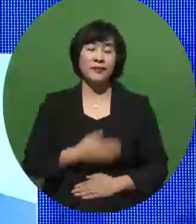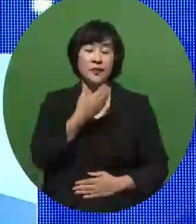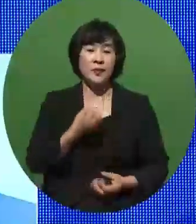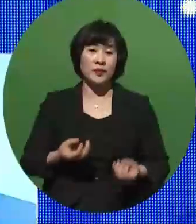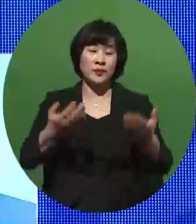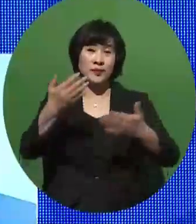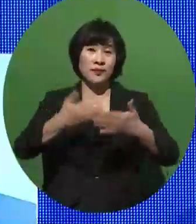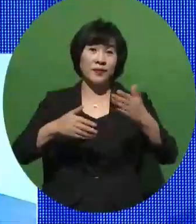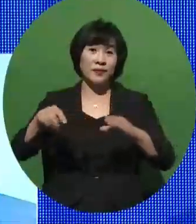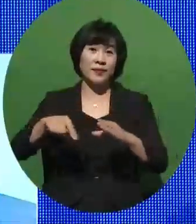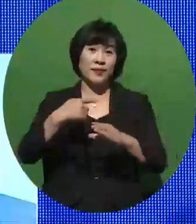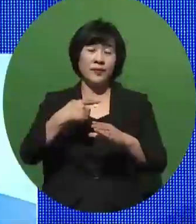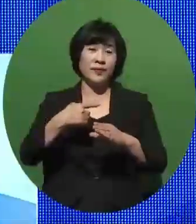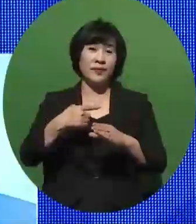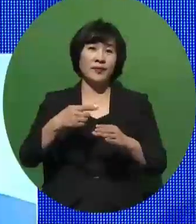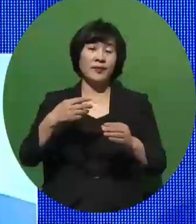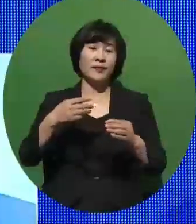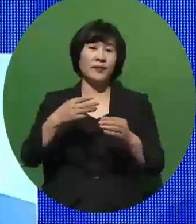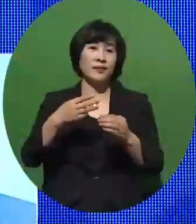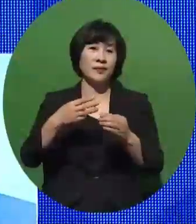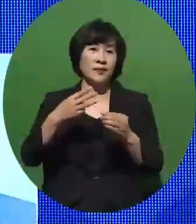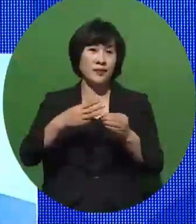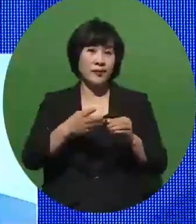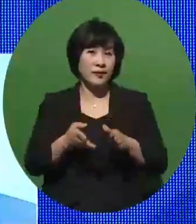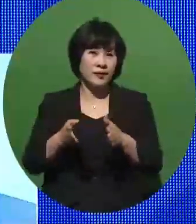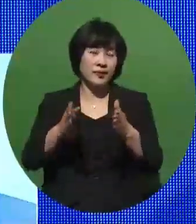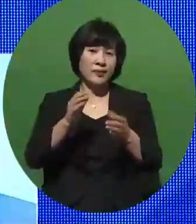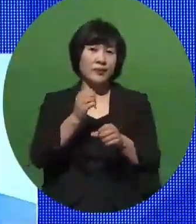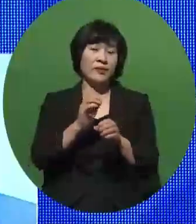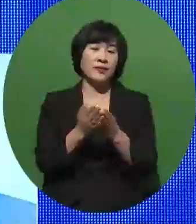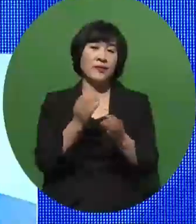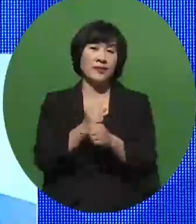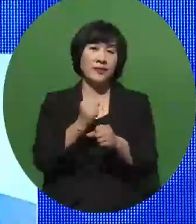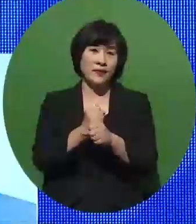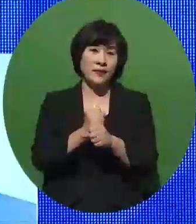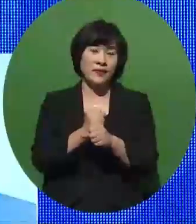Jeollanamdo citizens. And I would like to thank Lord